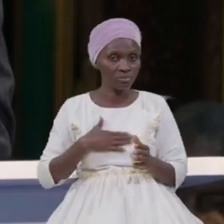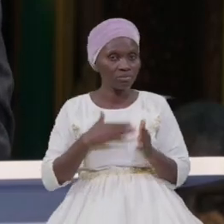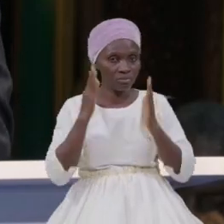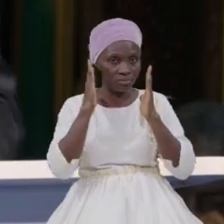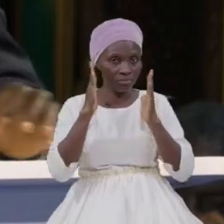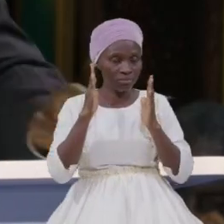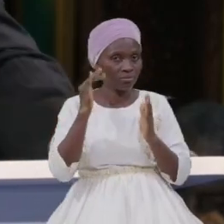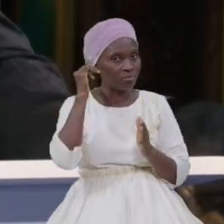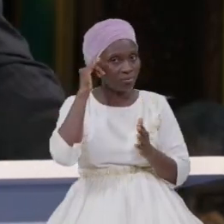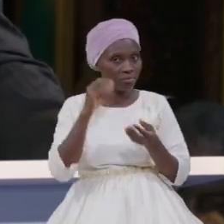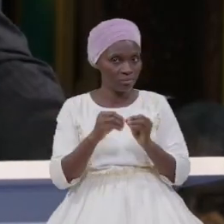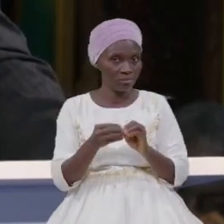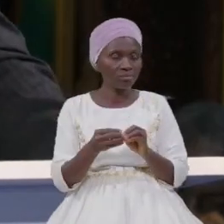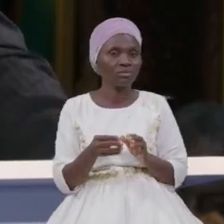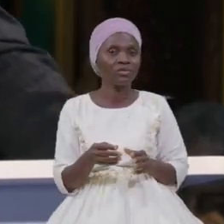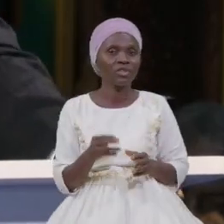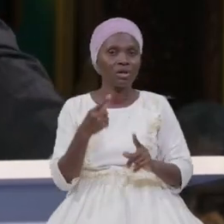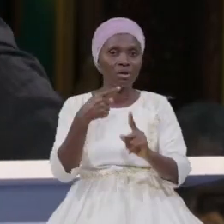the number.